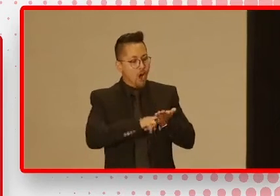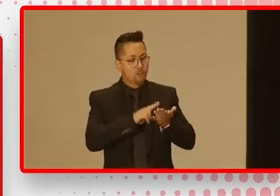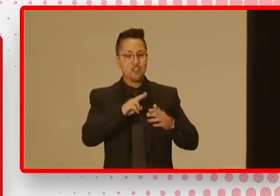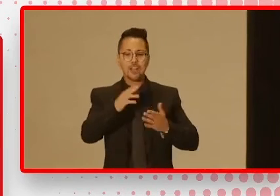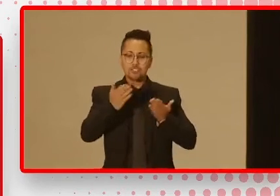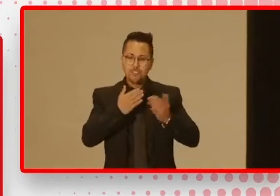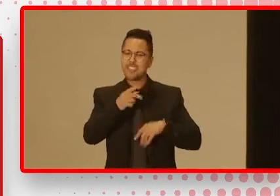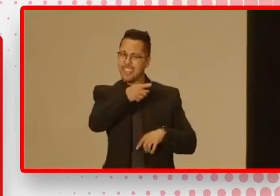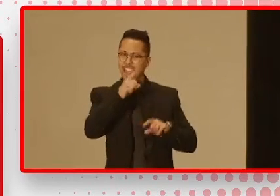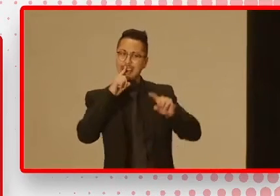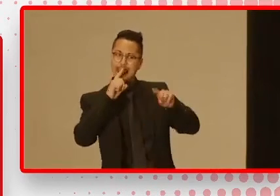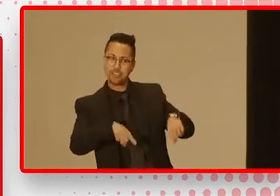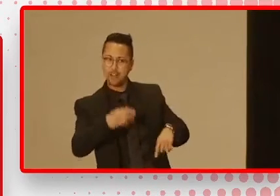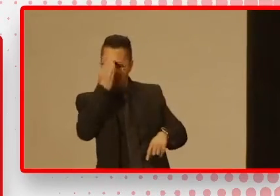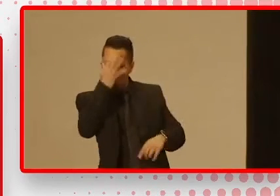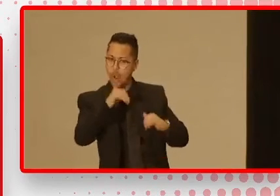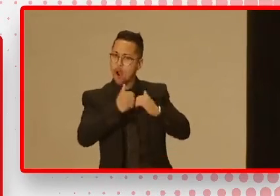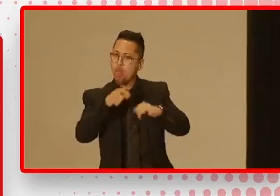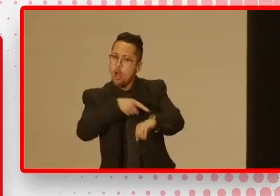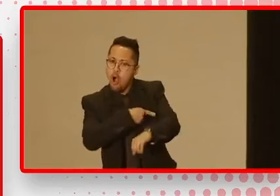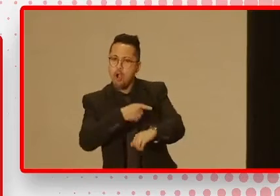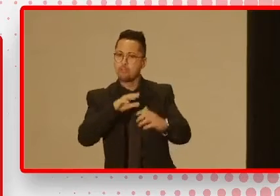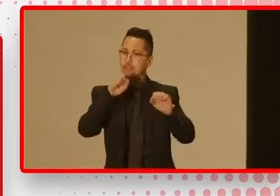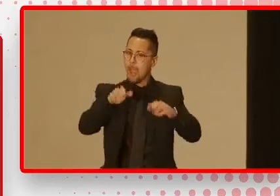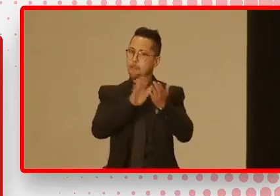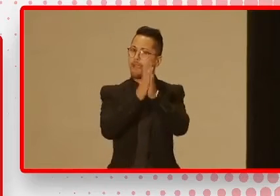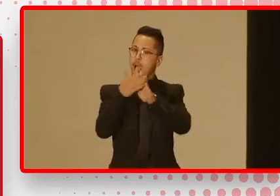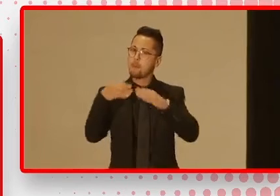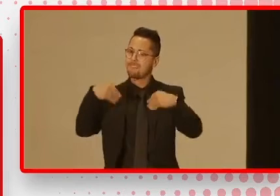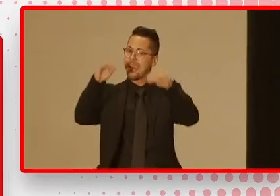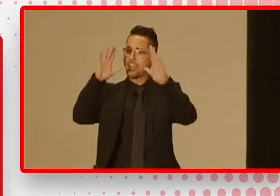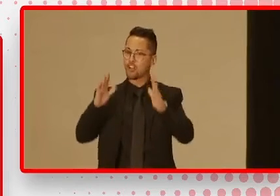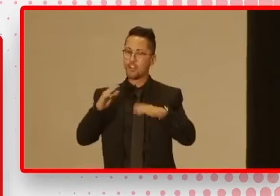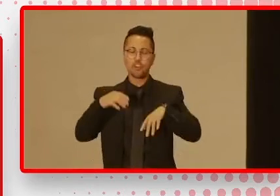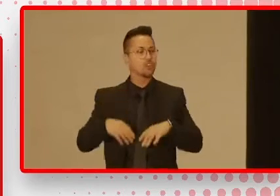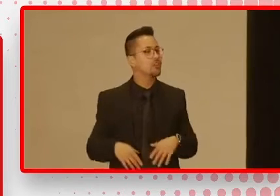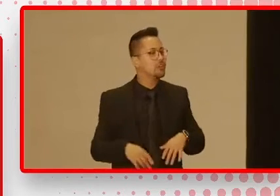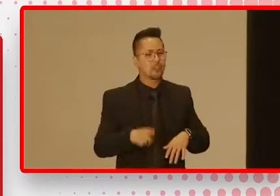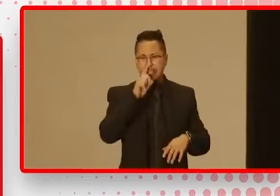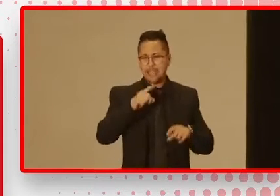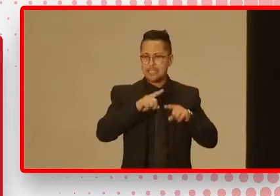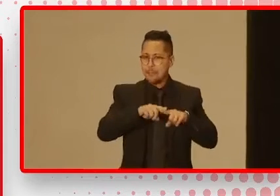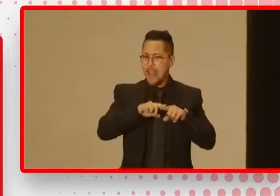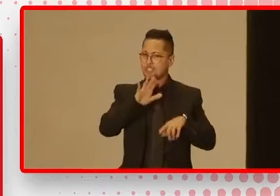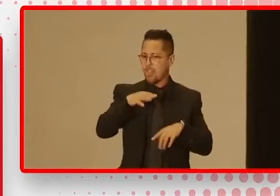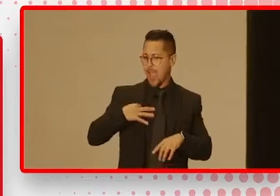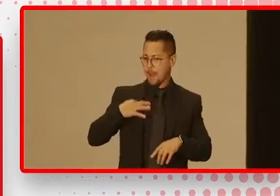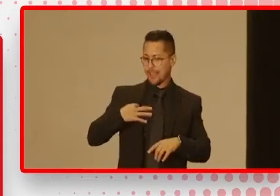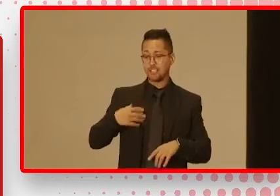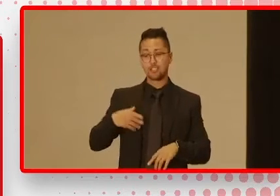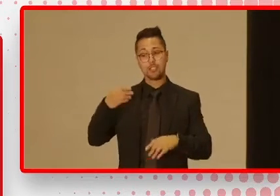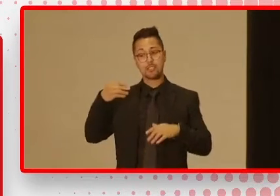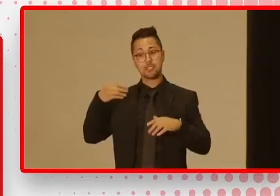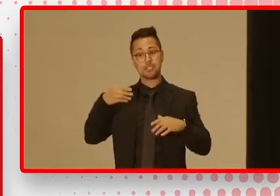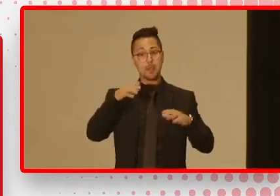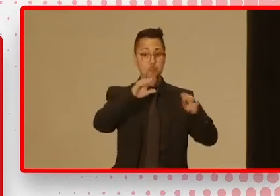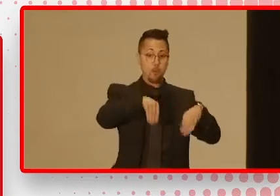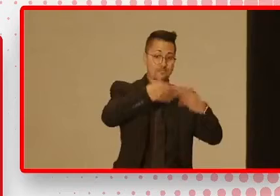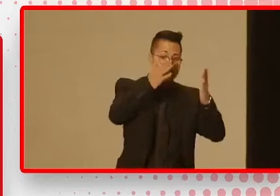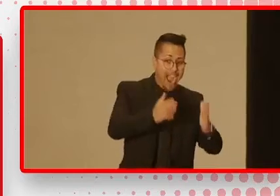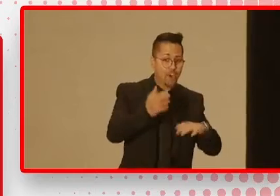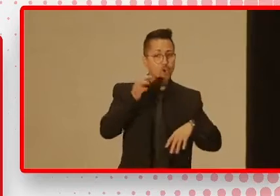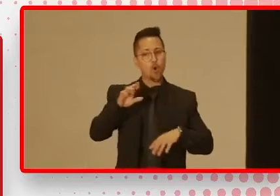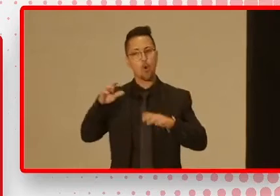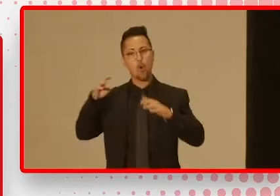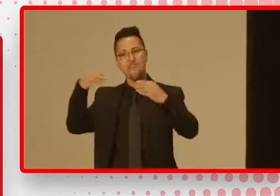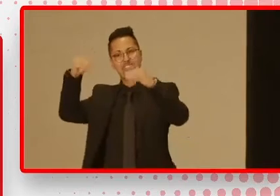you. And it really kind of depends on which kind of application you're submitting, whether it's a vendor or a provider, and what services you're providing.